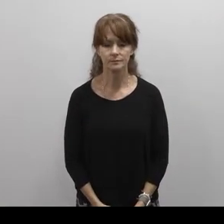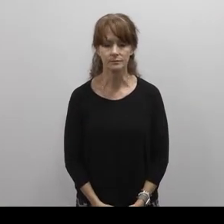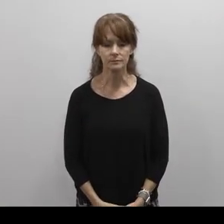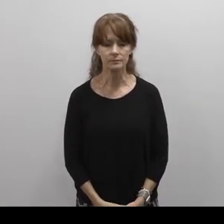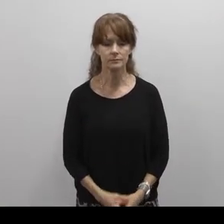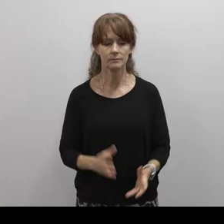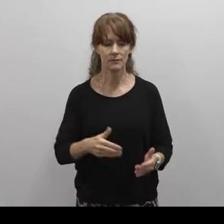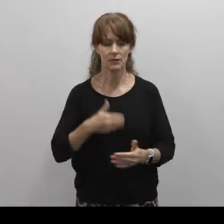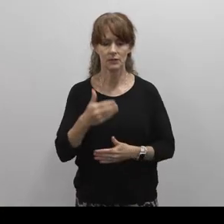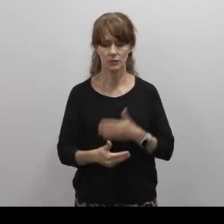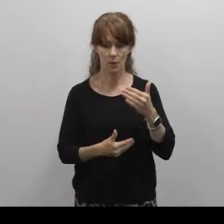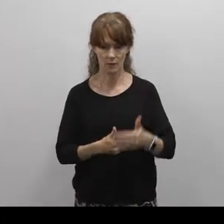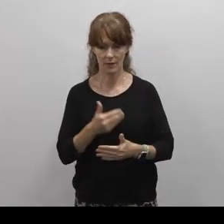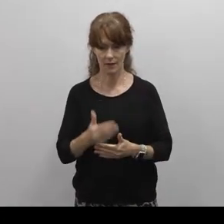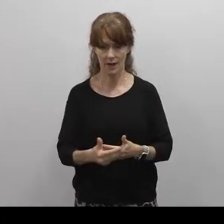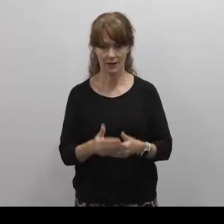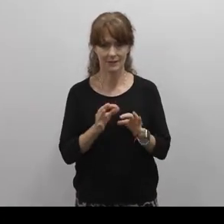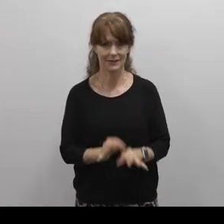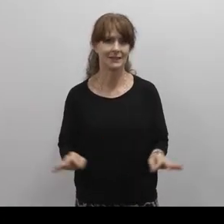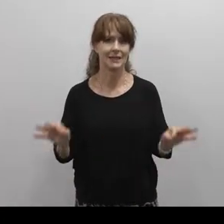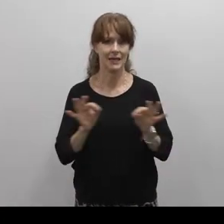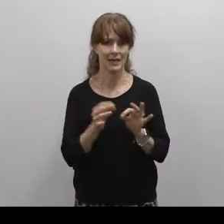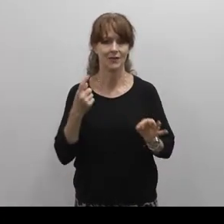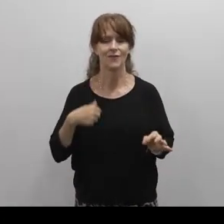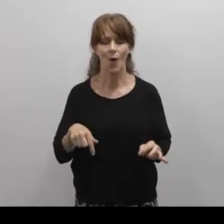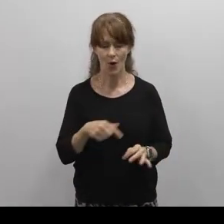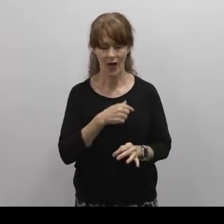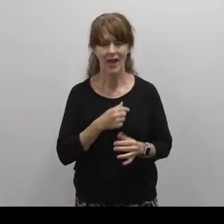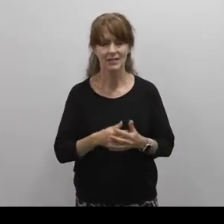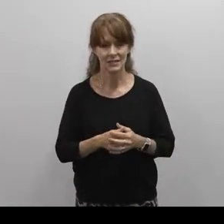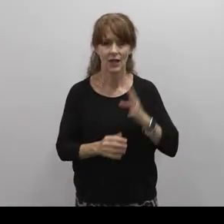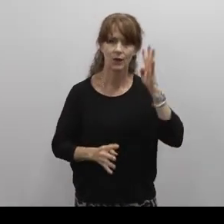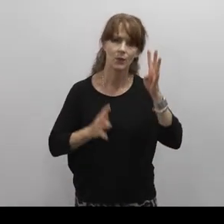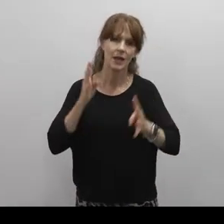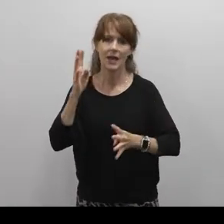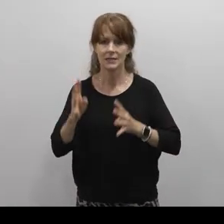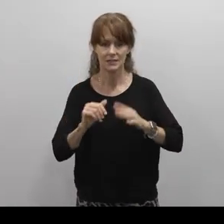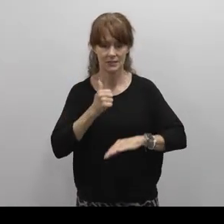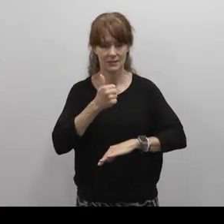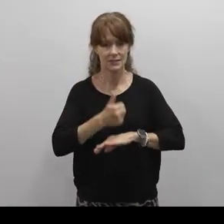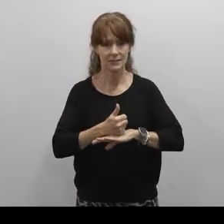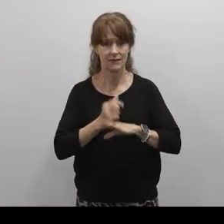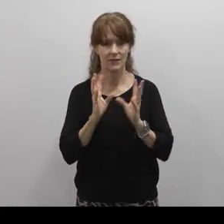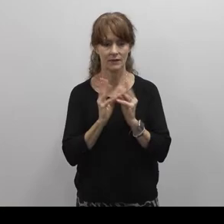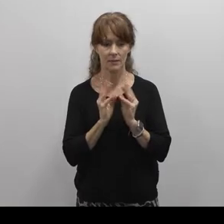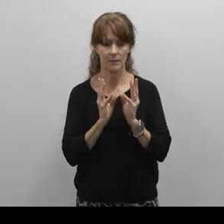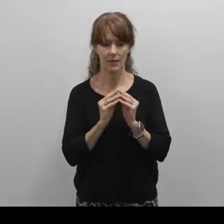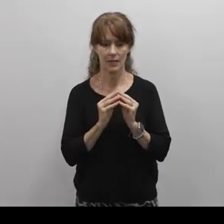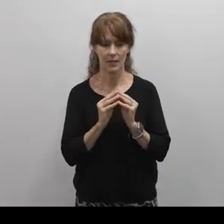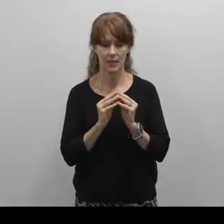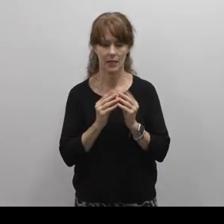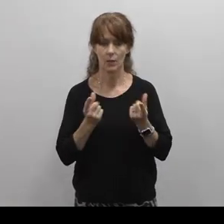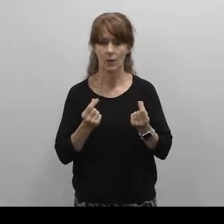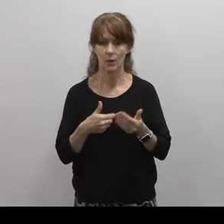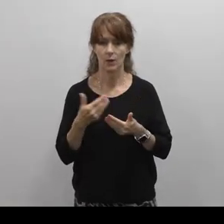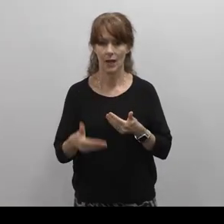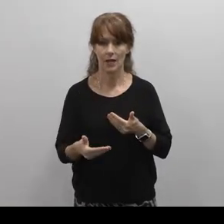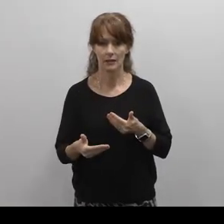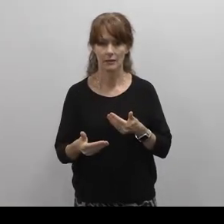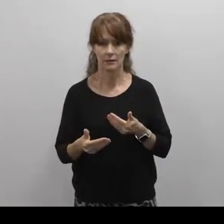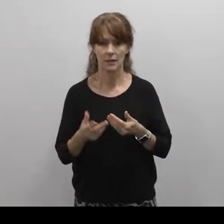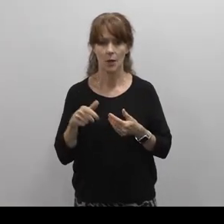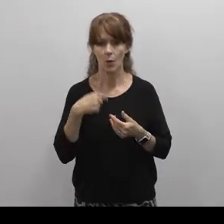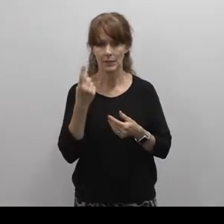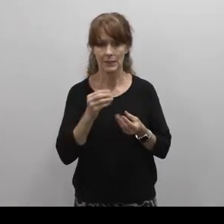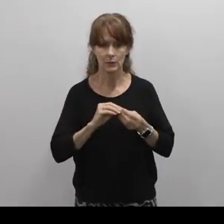Additional next steps, because I feel that's actually the key one for us, the creation and establishment of this committee, right? So what do we do next? What do those metrics